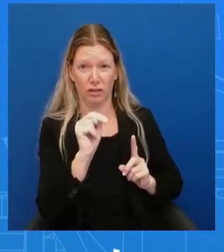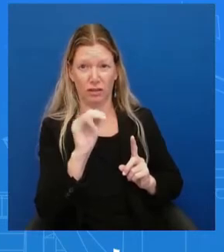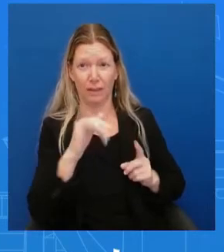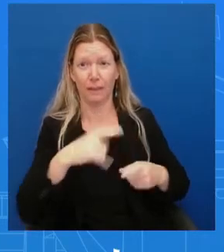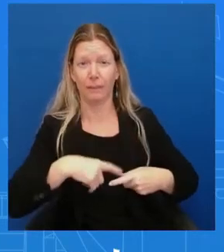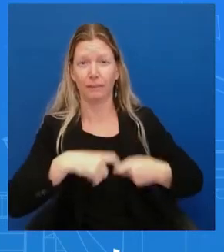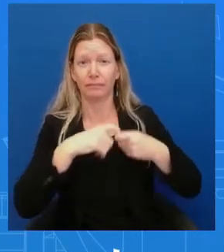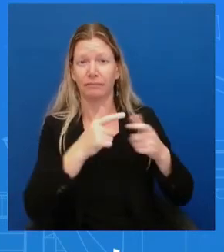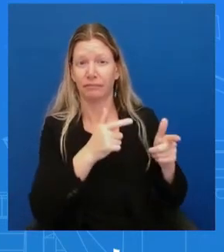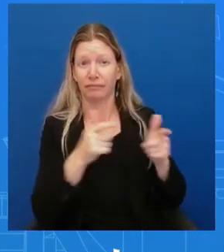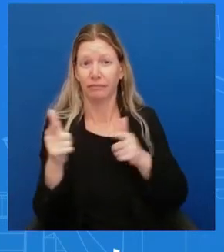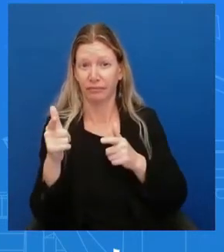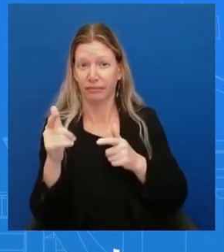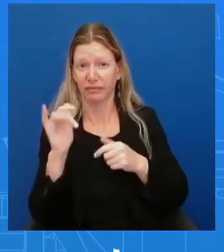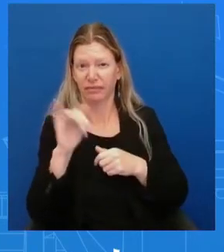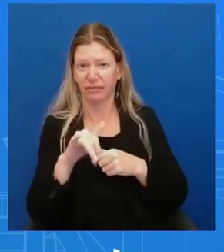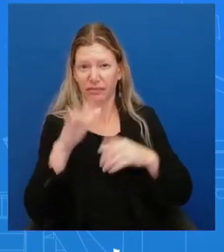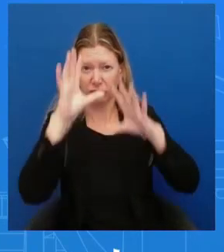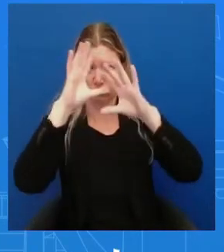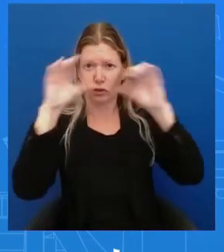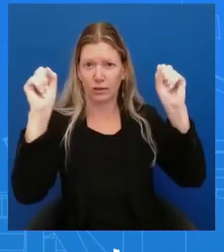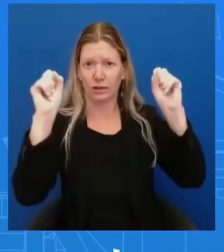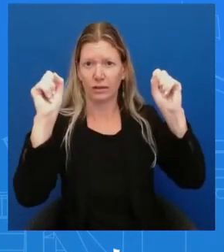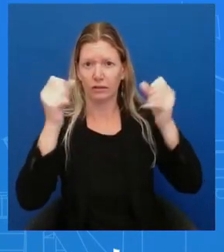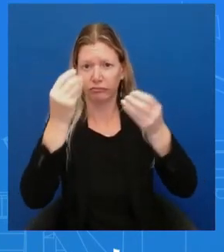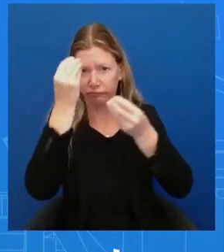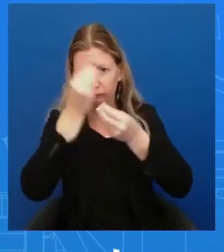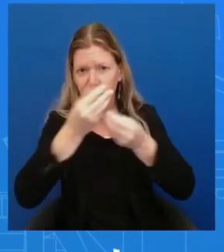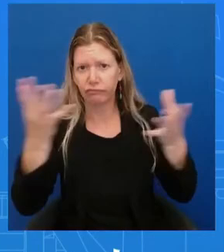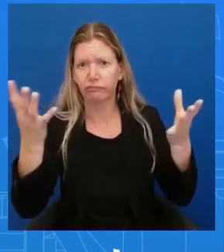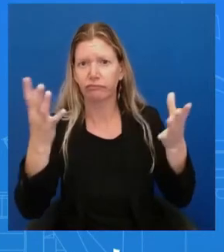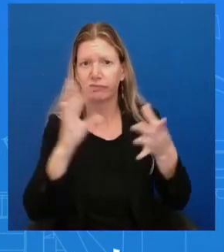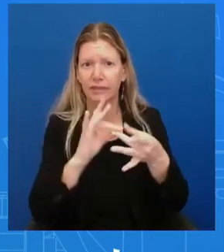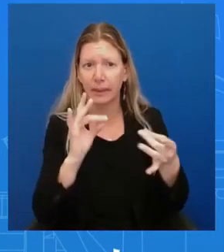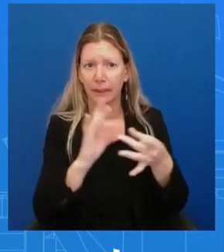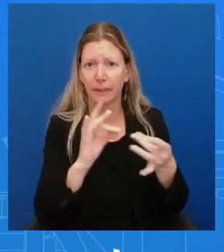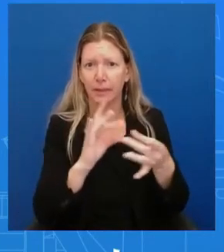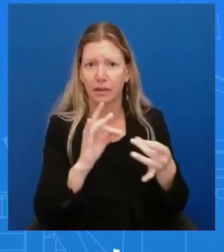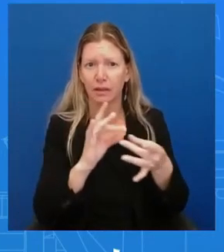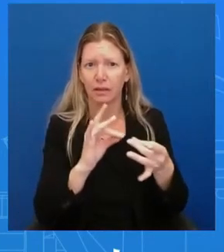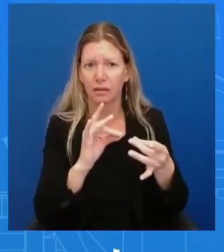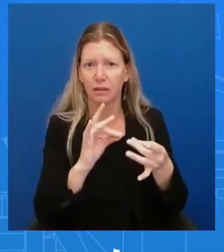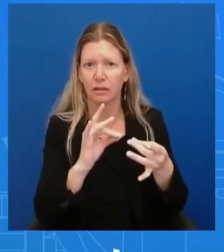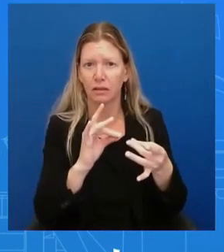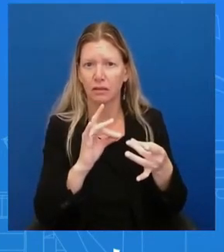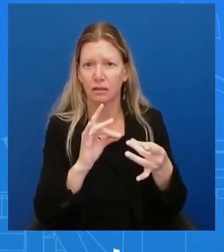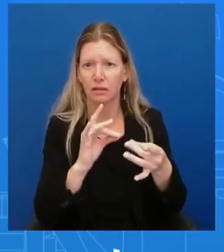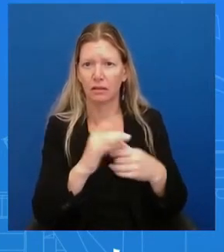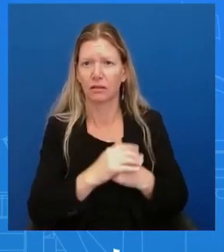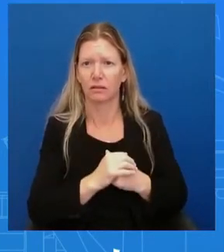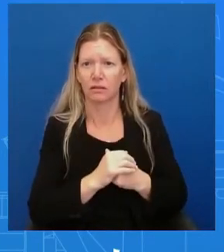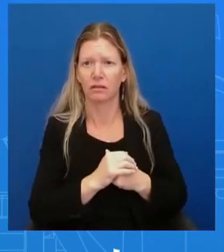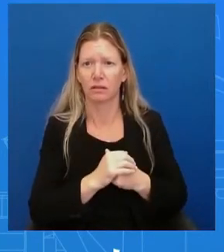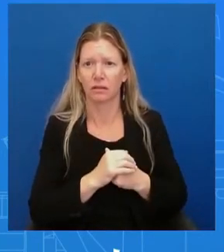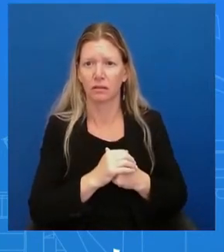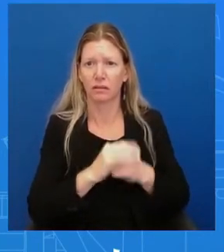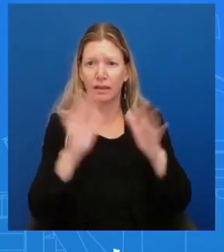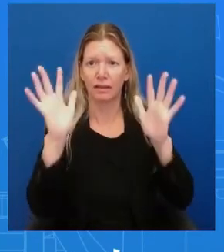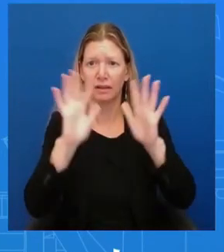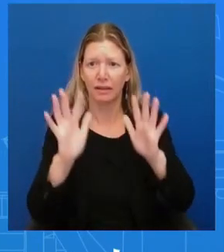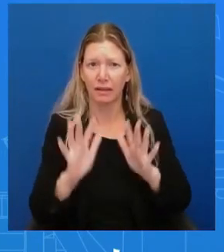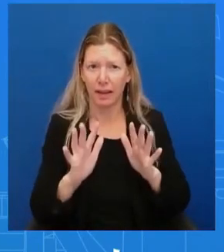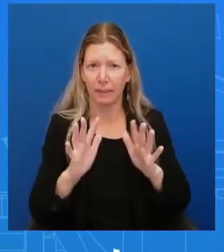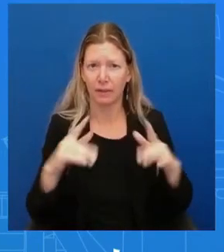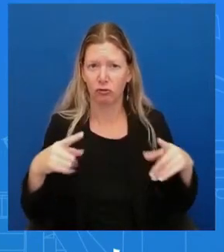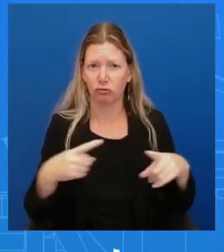said, this pause on new LNG approvals sees the climate crisis for what it is, the existential threat of our time. Does